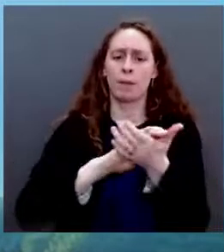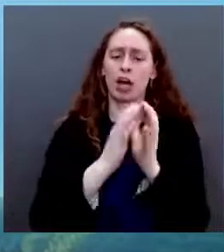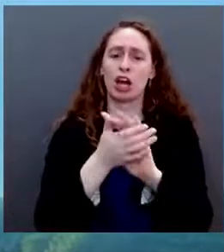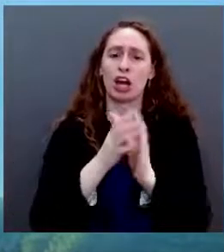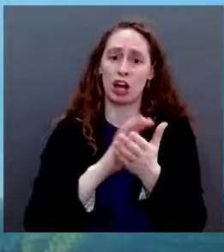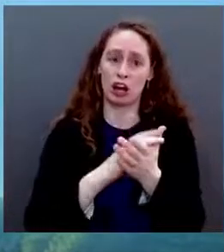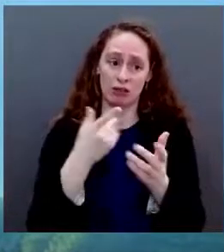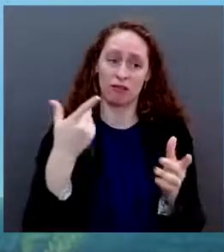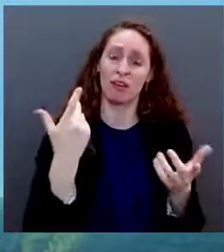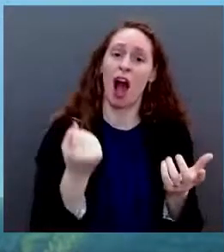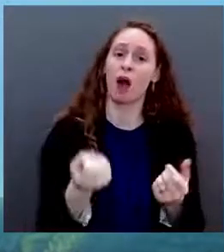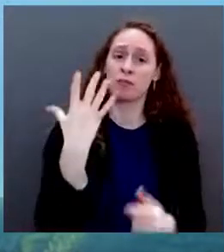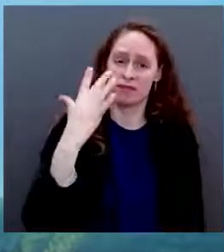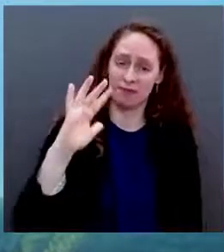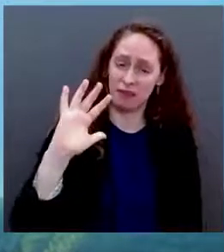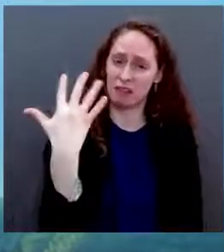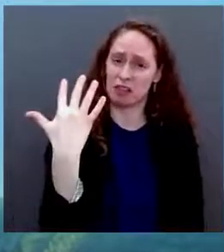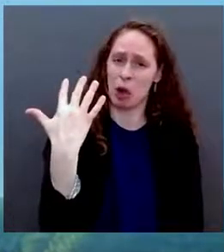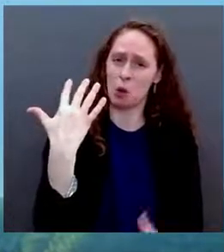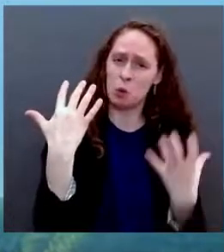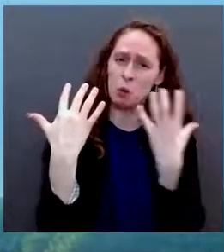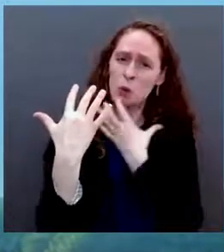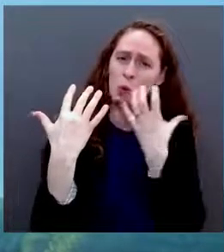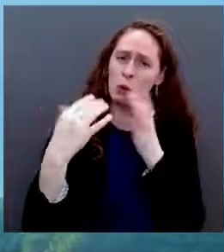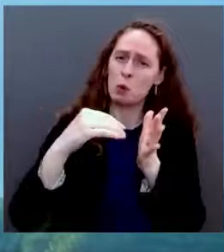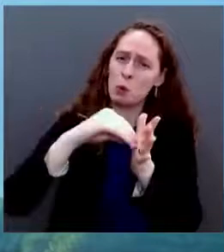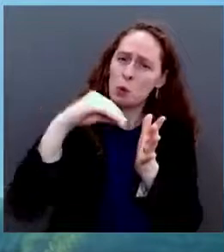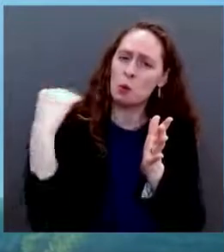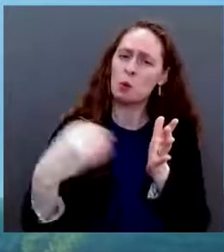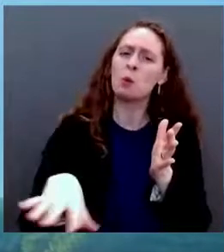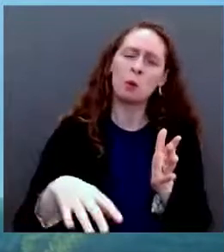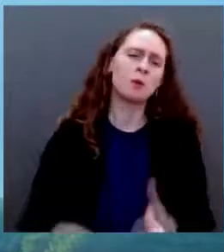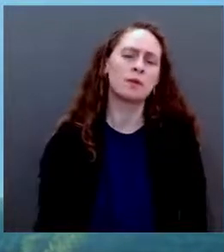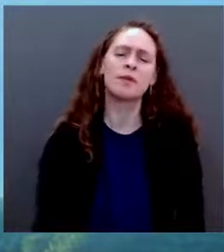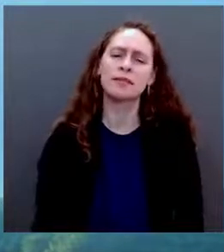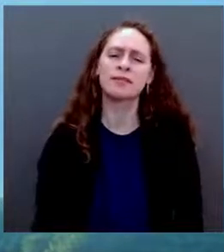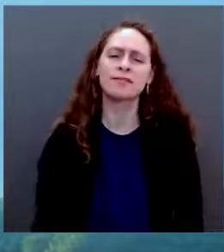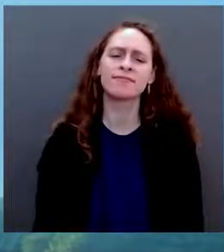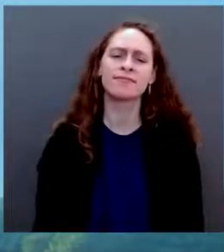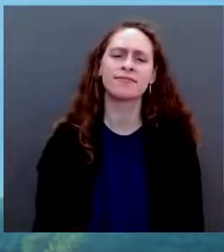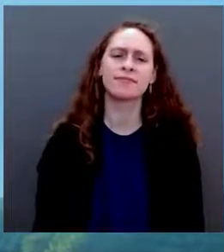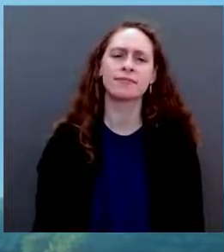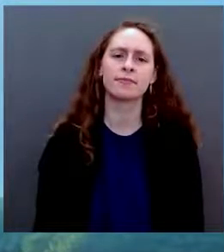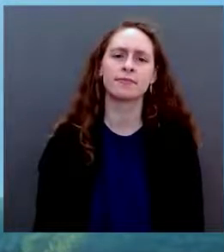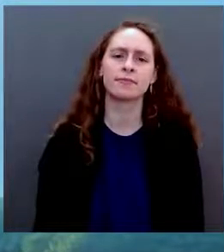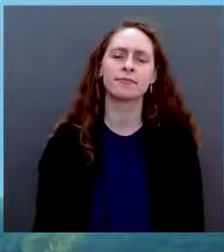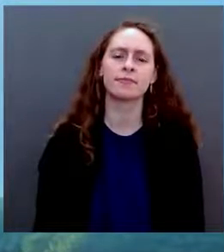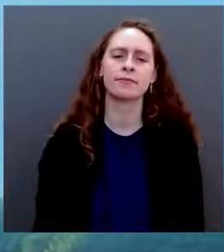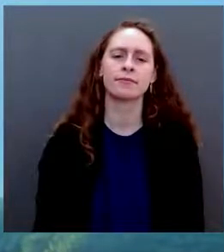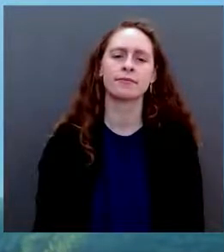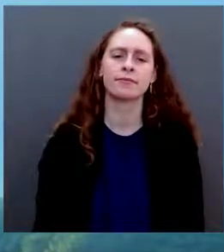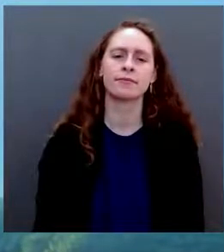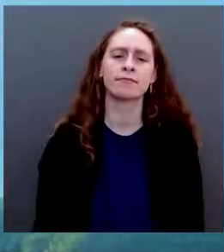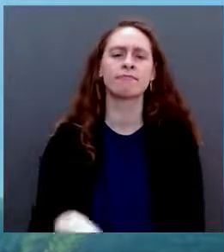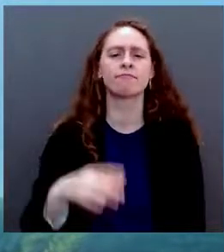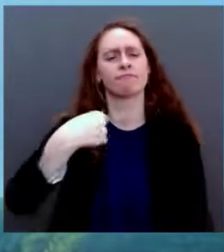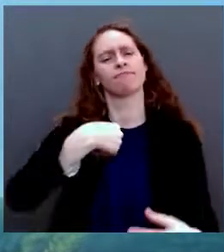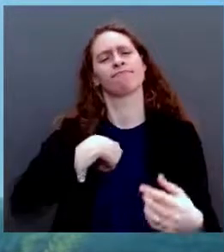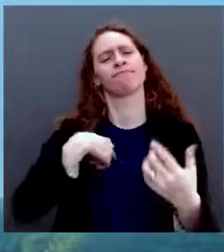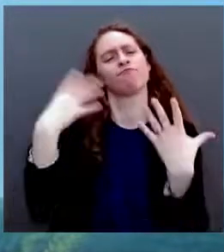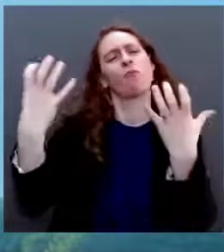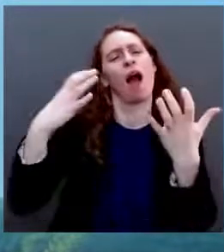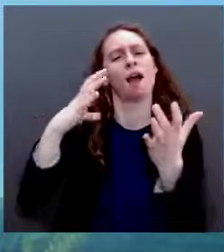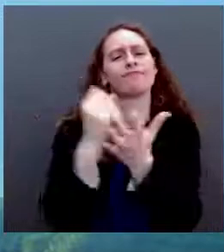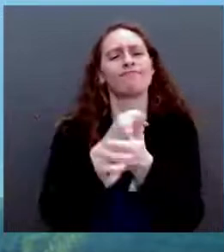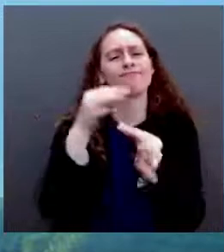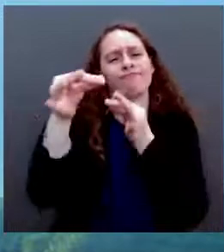$4 before the pandemic." And here's some historical context. 50 years ago, ranchers got over 60 cents for